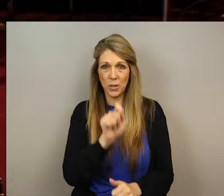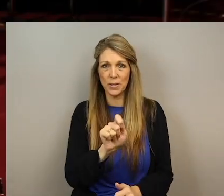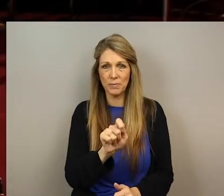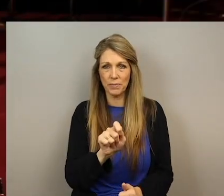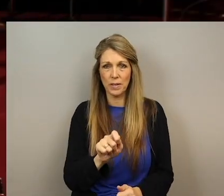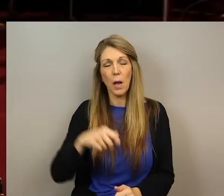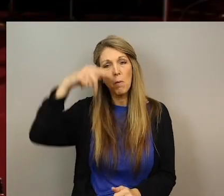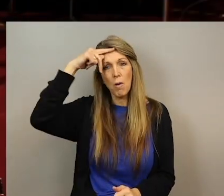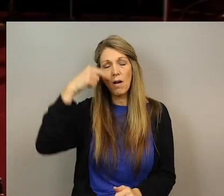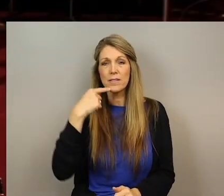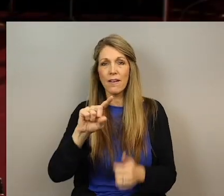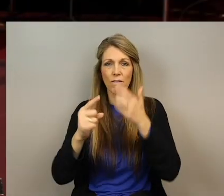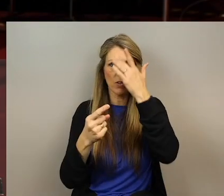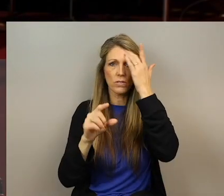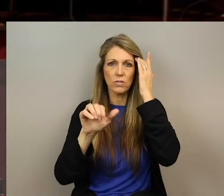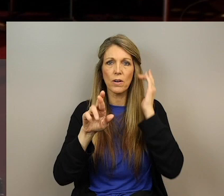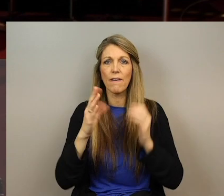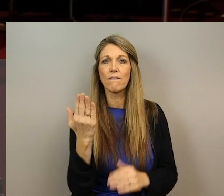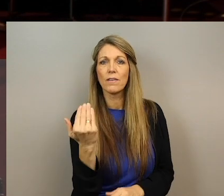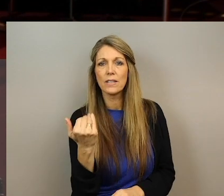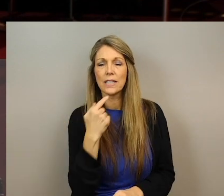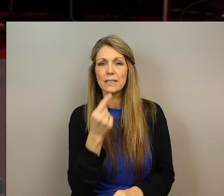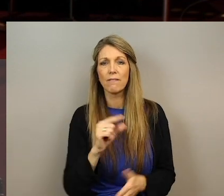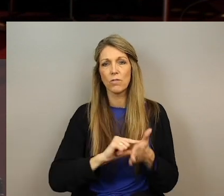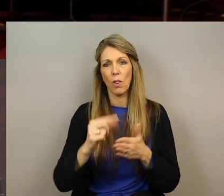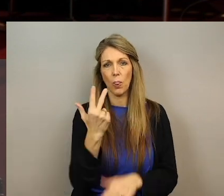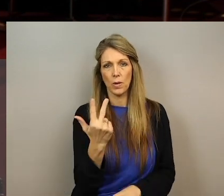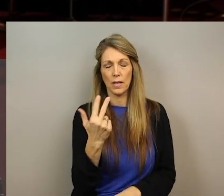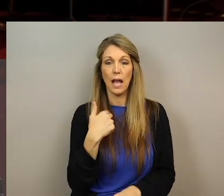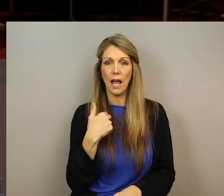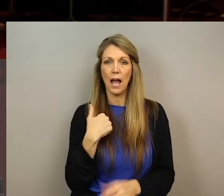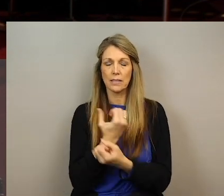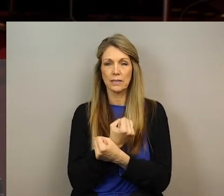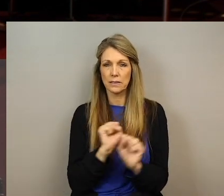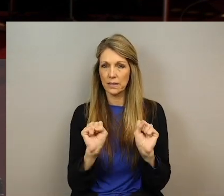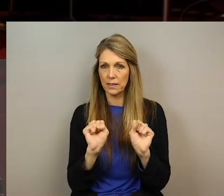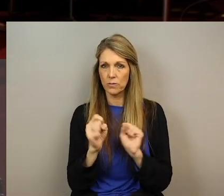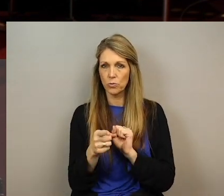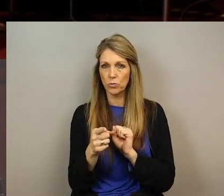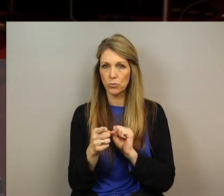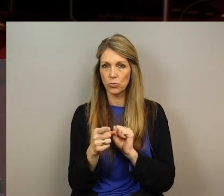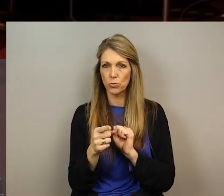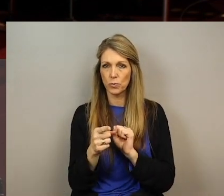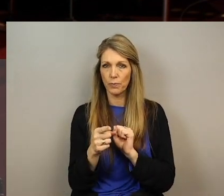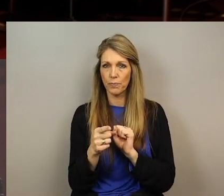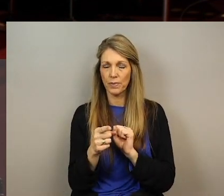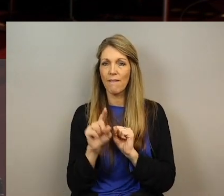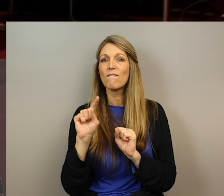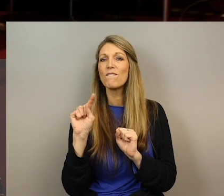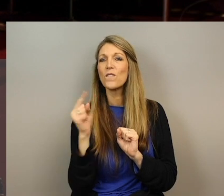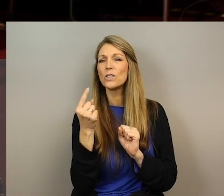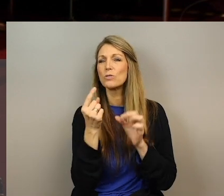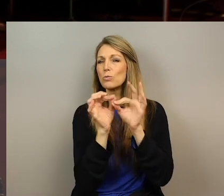Paul does write, 1 Corinthians chapter 15. Listen to this, verse 3. He says, "For I delivered to you as of